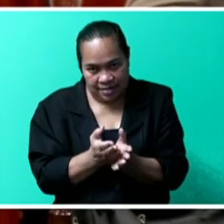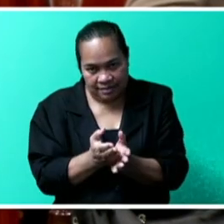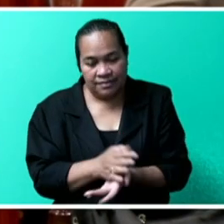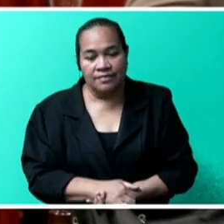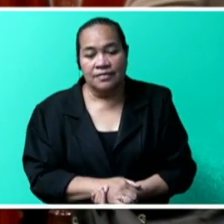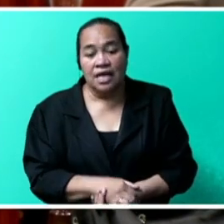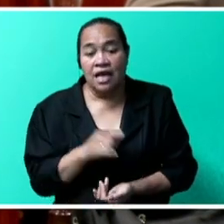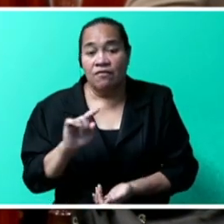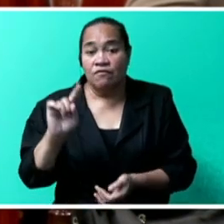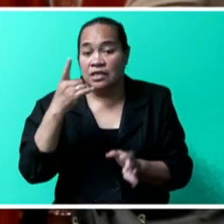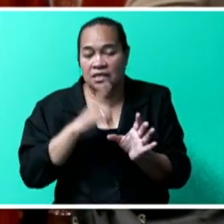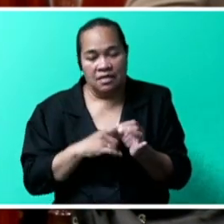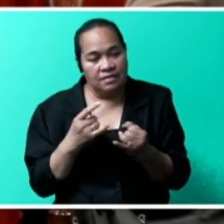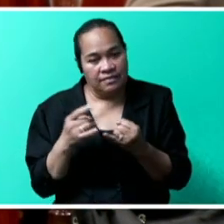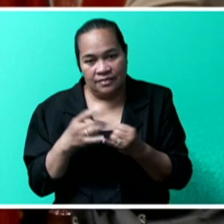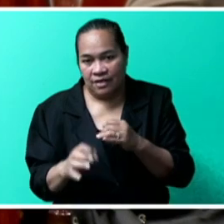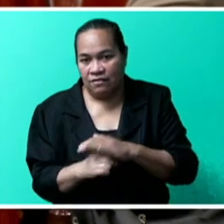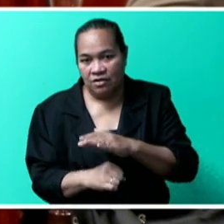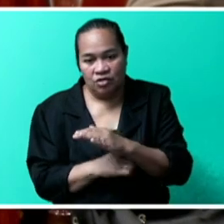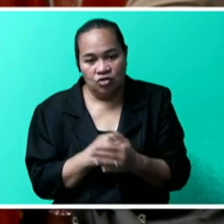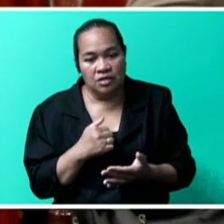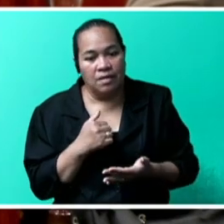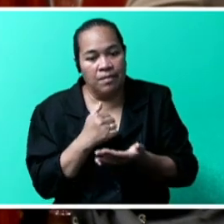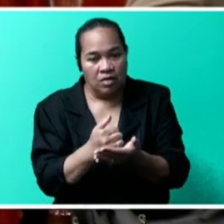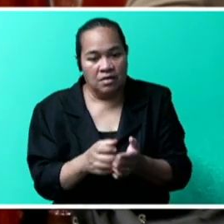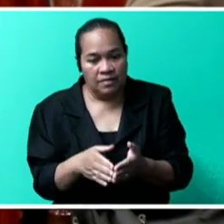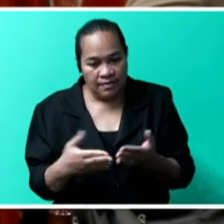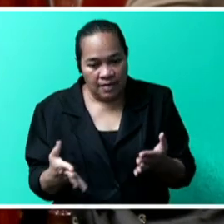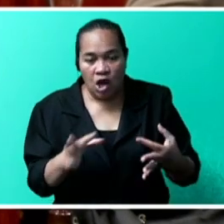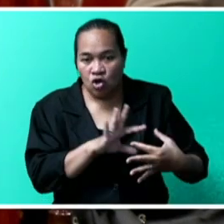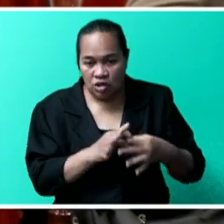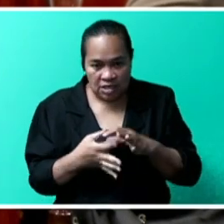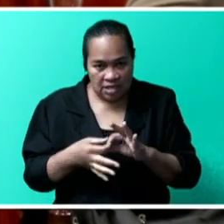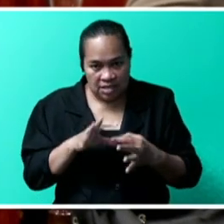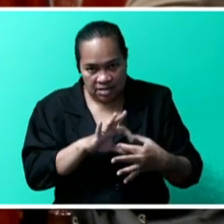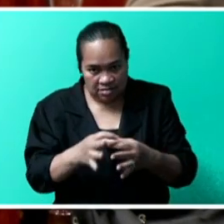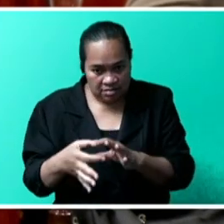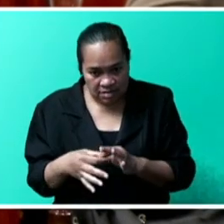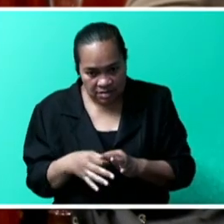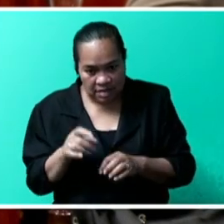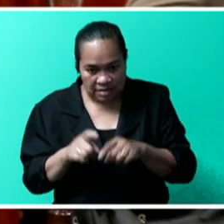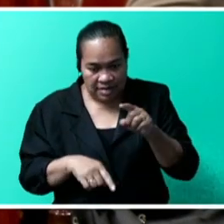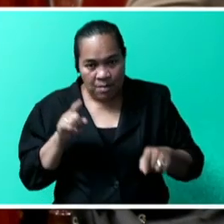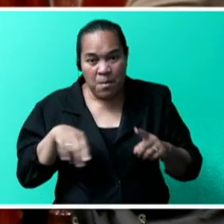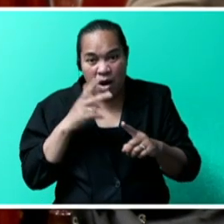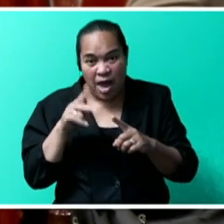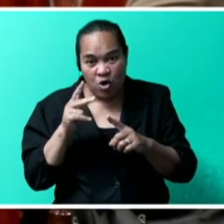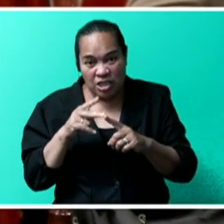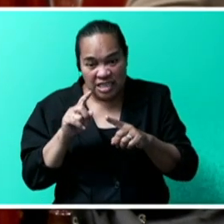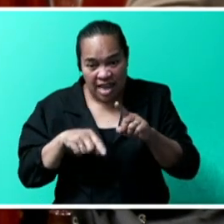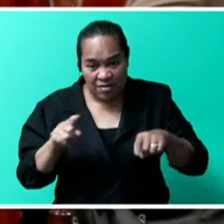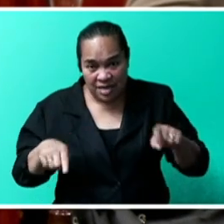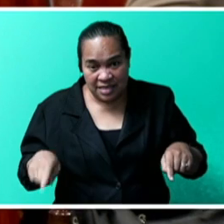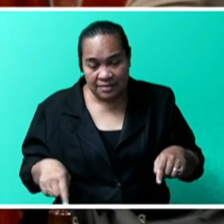year establishes the critical foundations required to support coherent, coordinated, and sustained implementation across all priority areas.